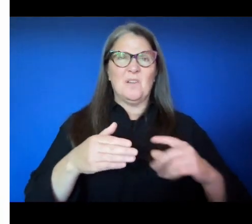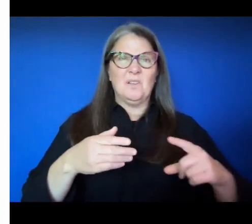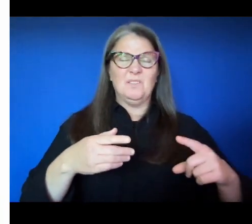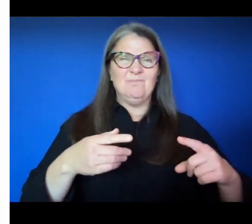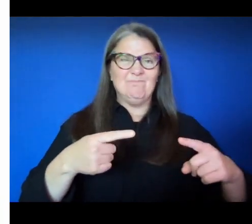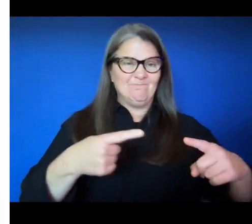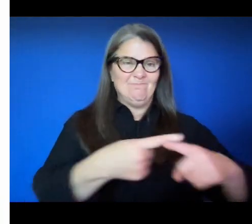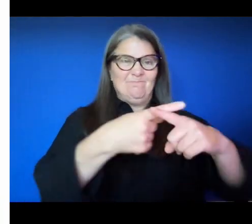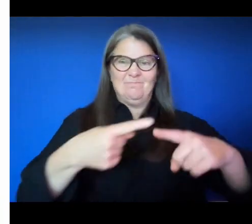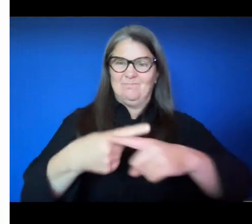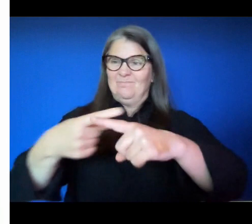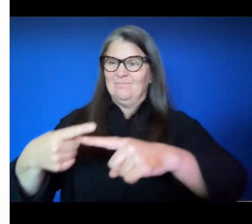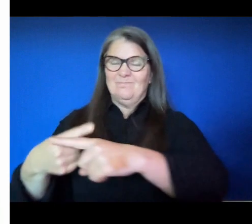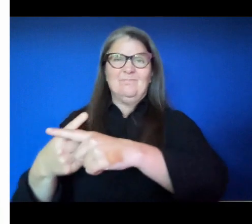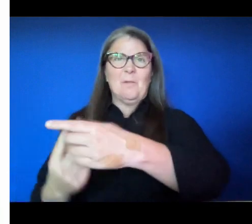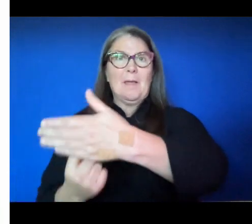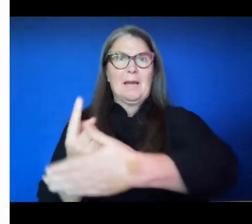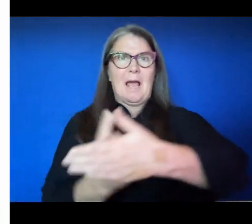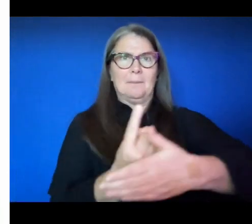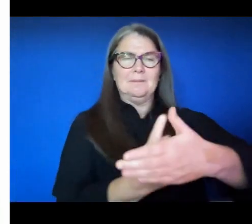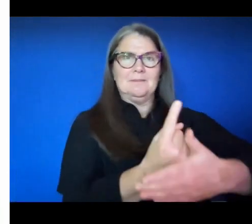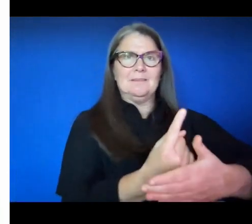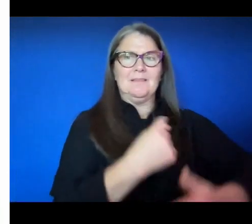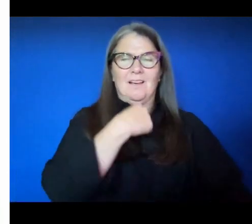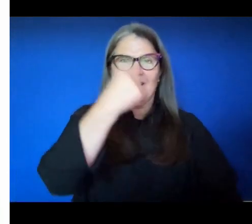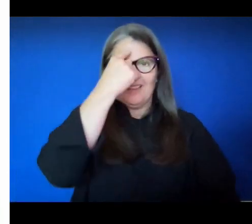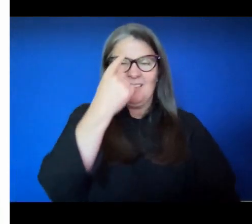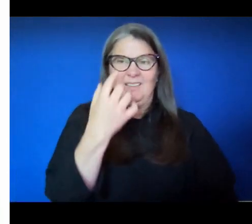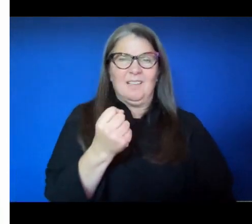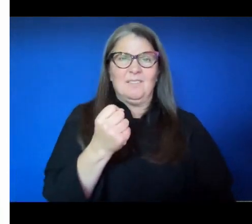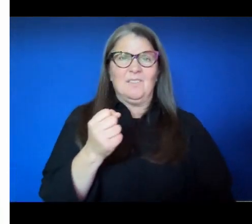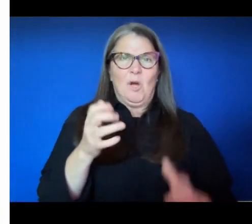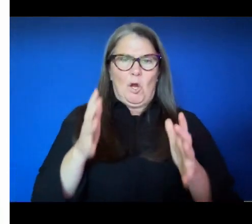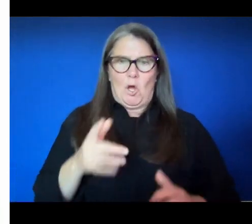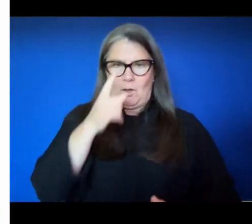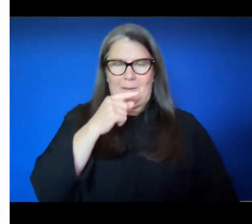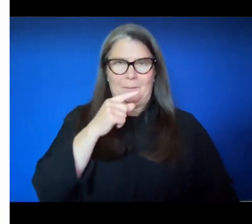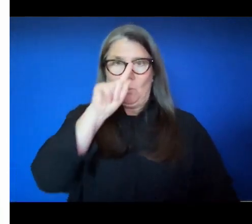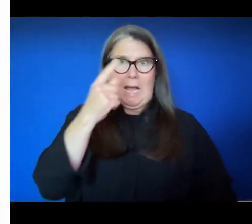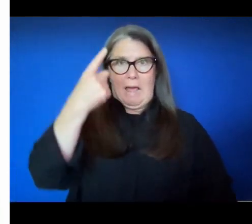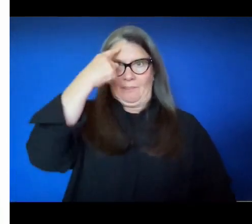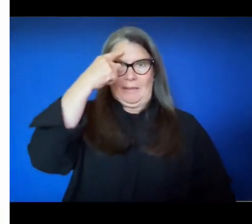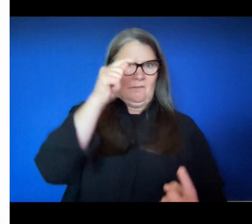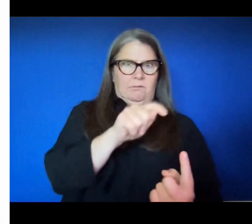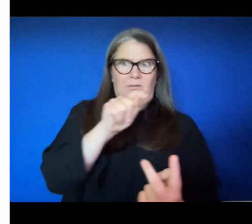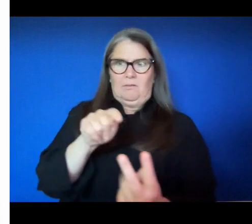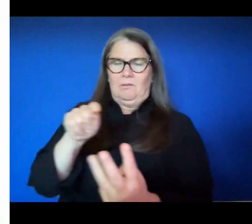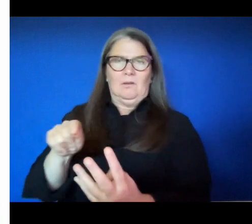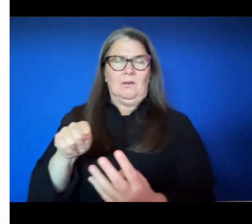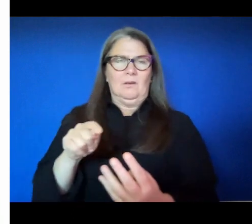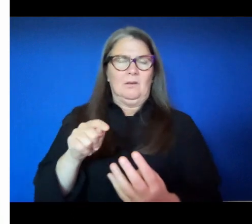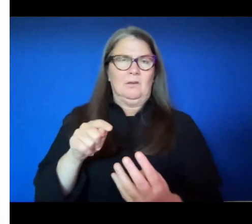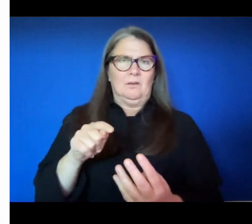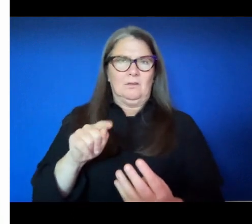there are a lot of people, I think, who are like, just put that in the too hard basket. It's too challenging. And I think it's